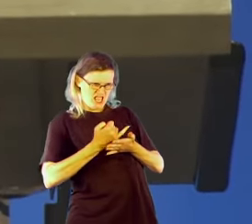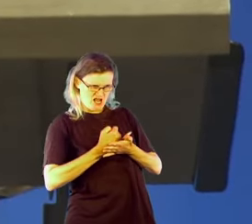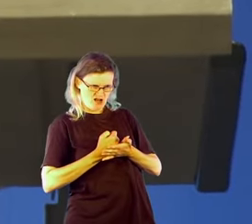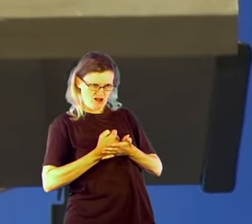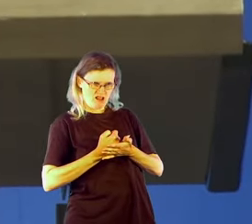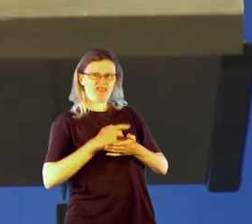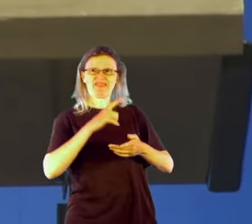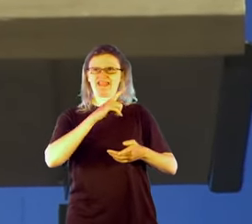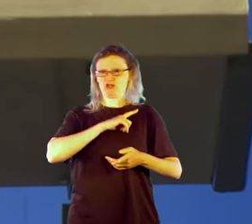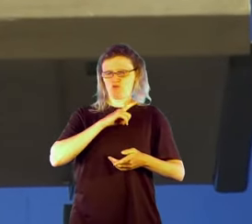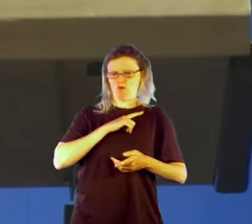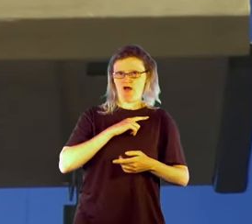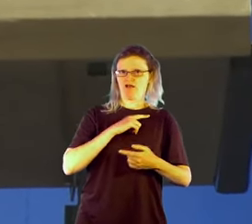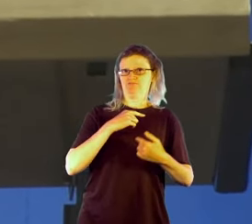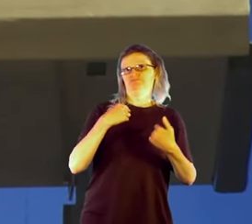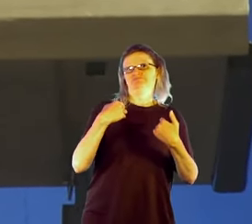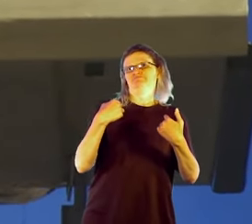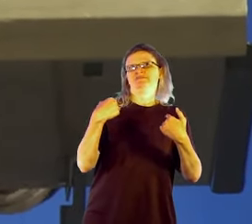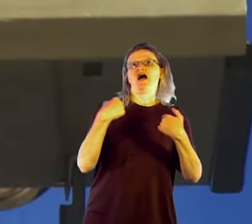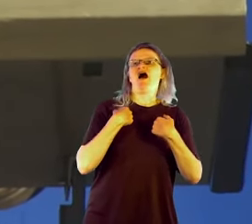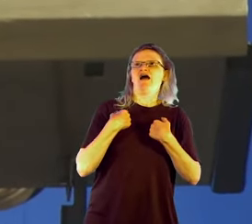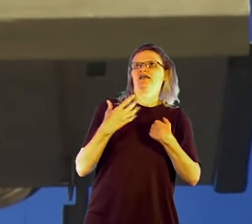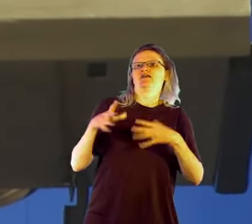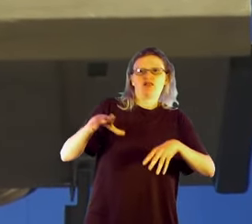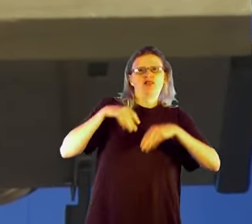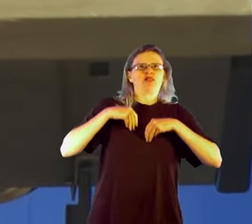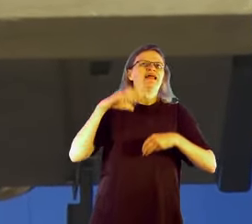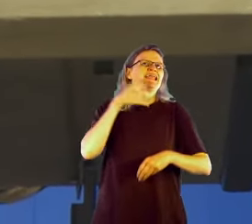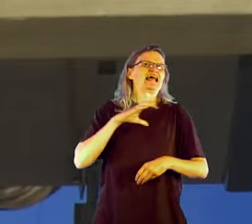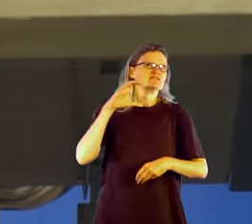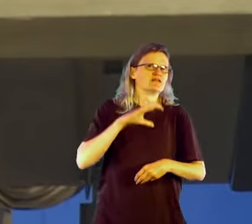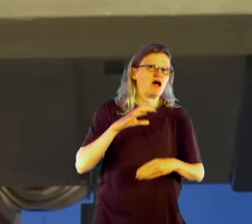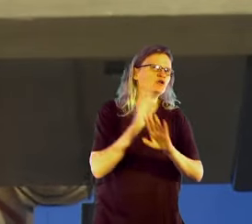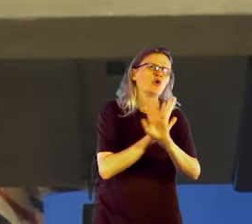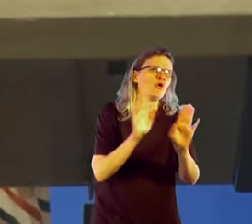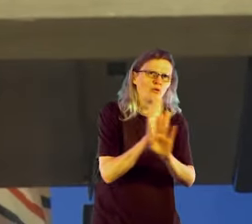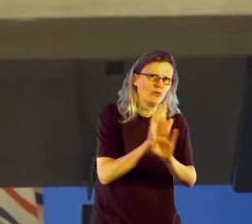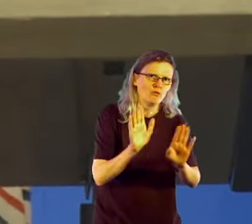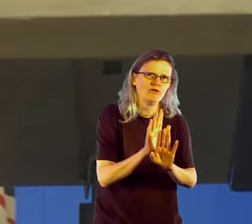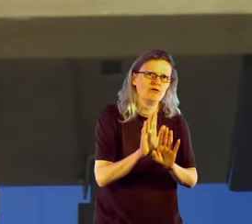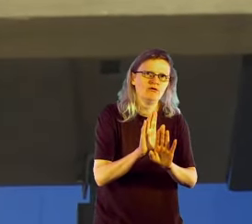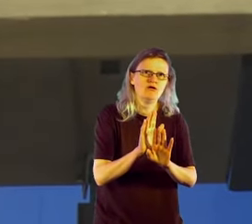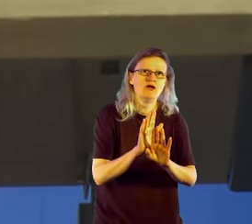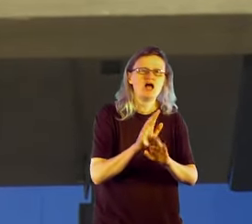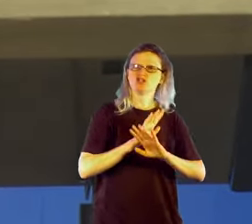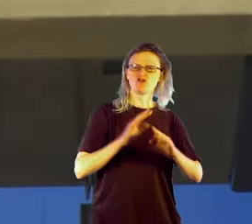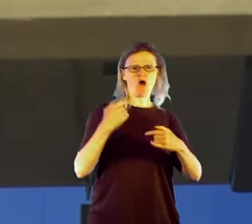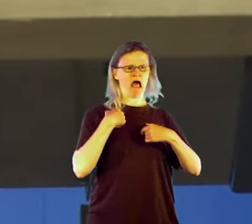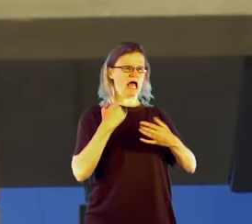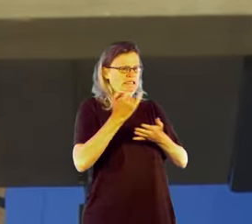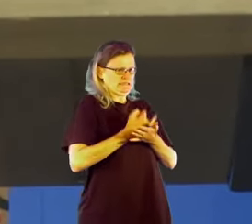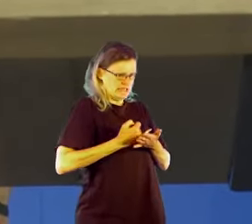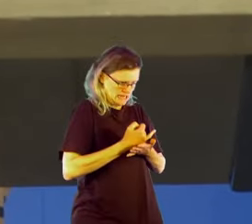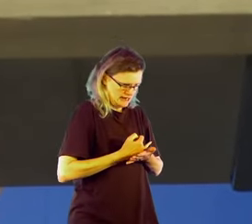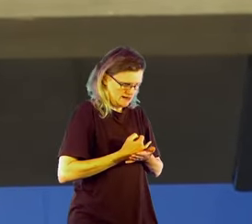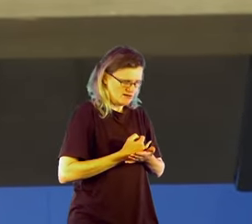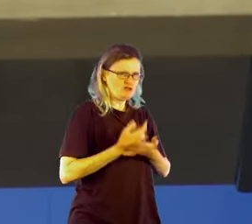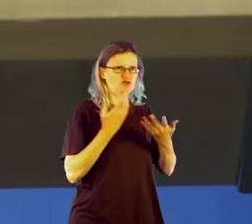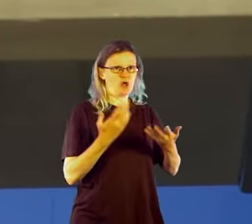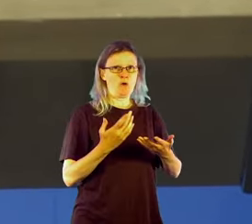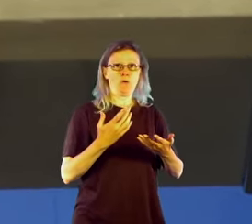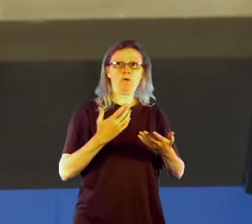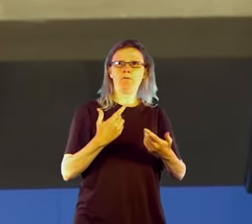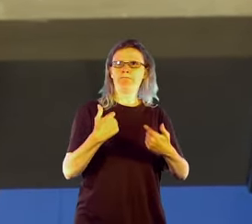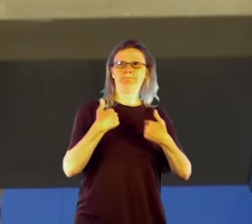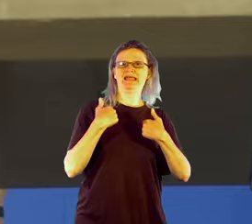and therefore I got cancer. It's certainly not that I sin and therefore I have this